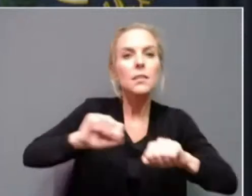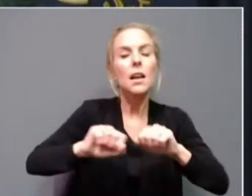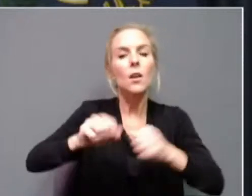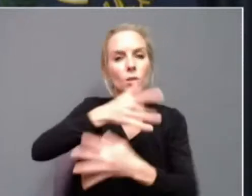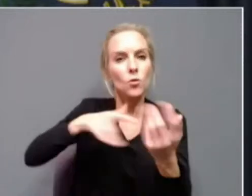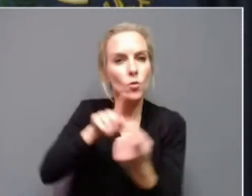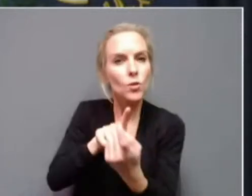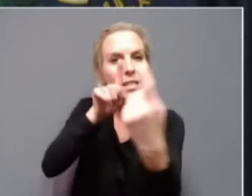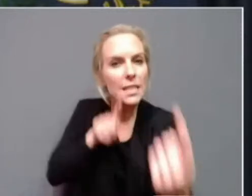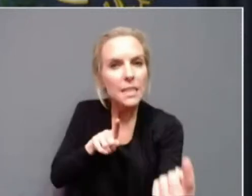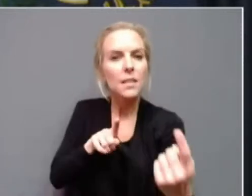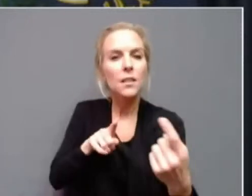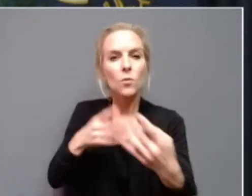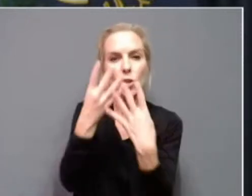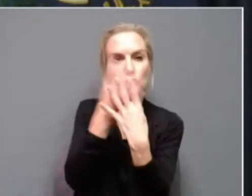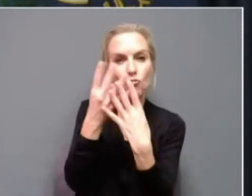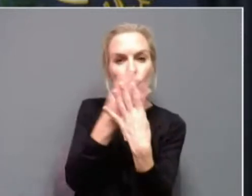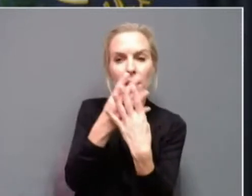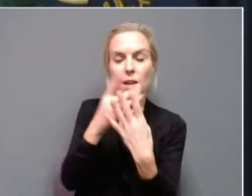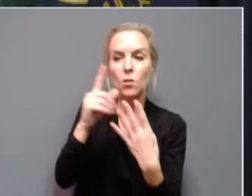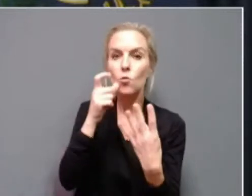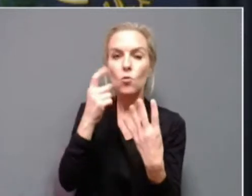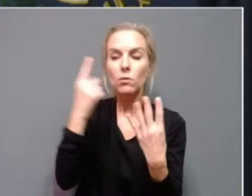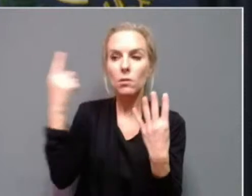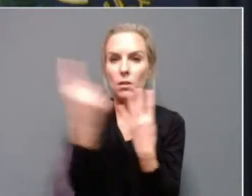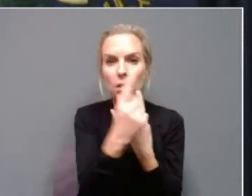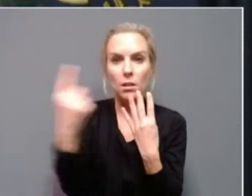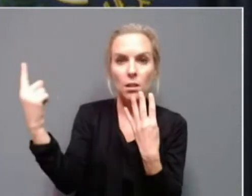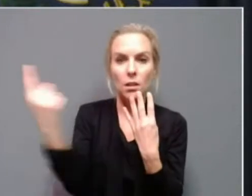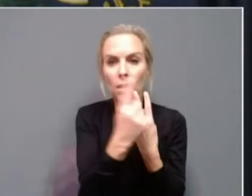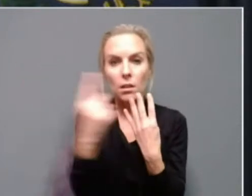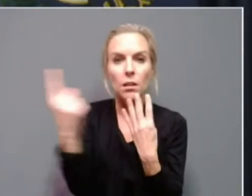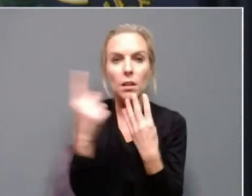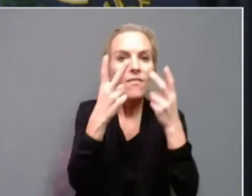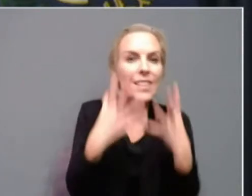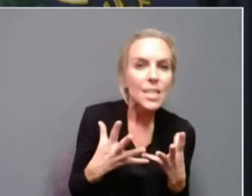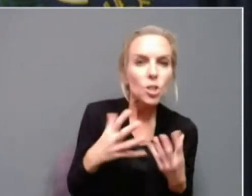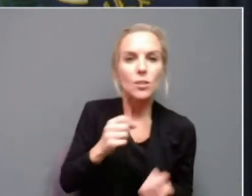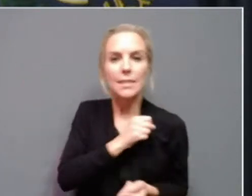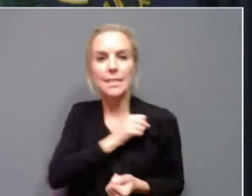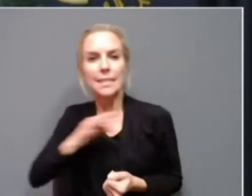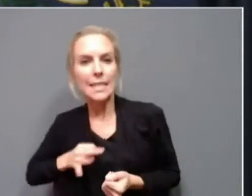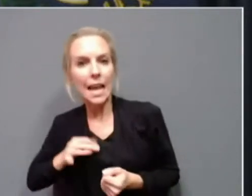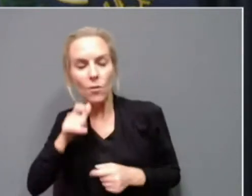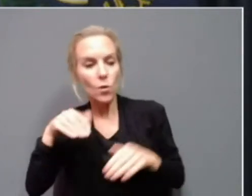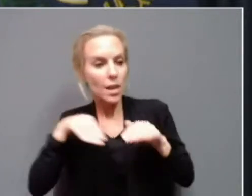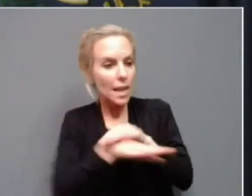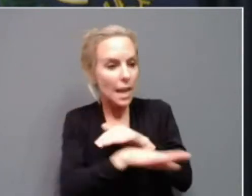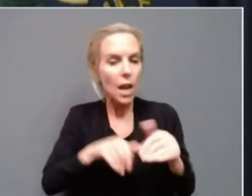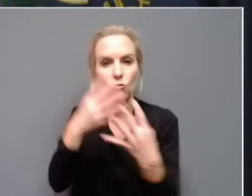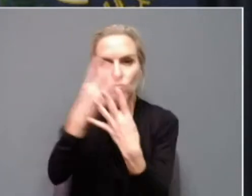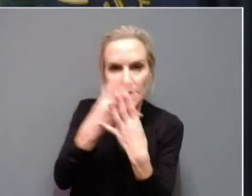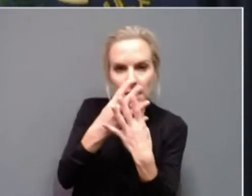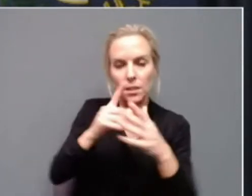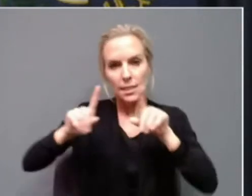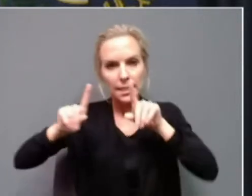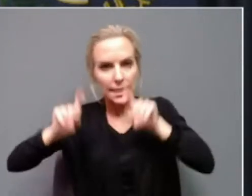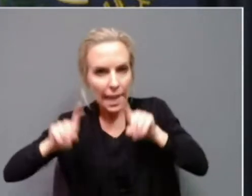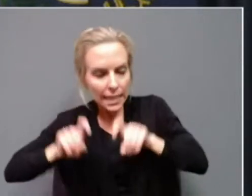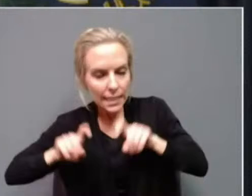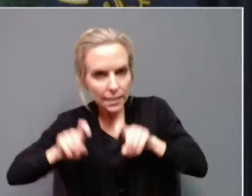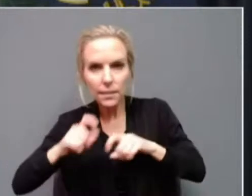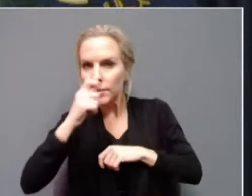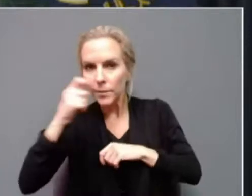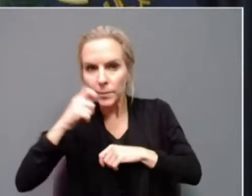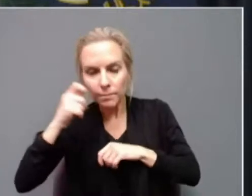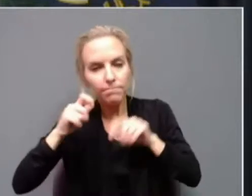We screened every visitor, staff, and that entered our building. We tested